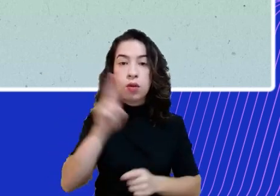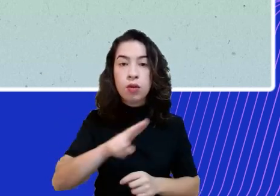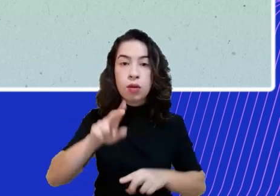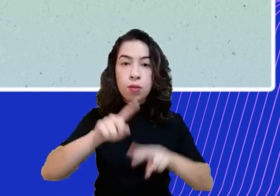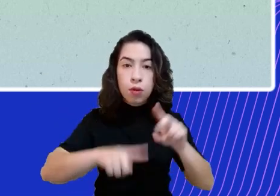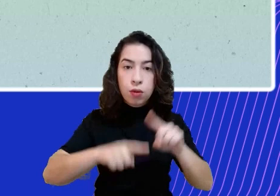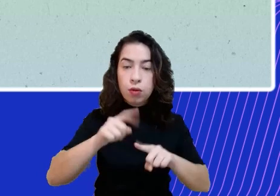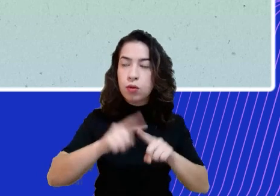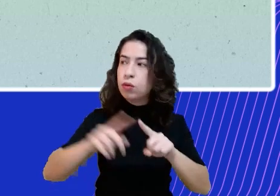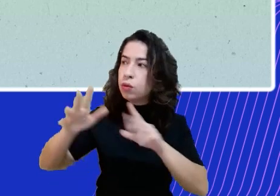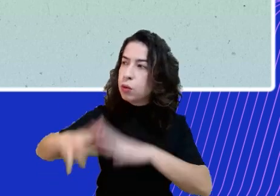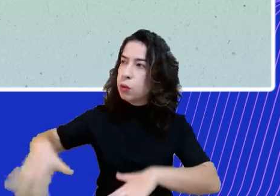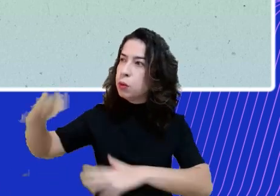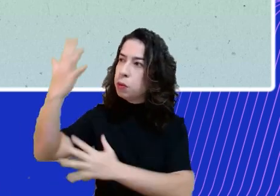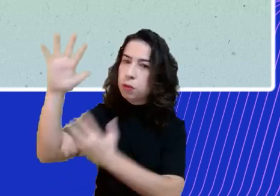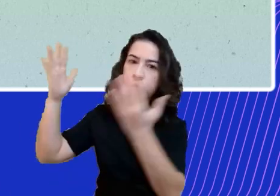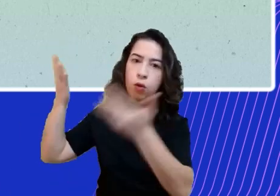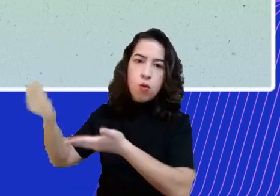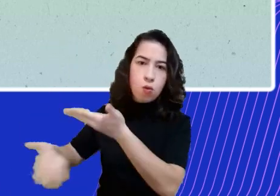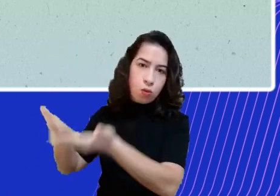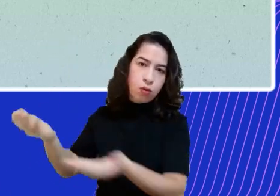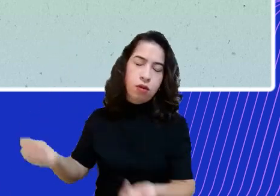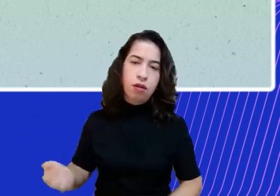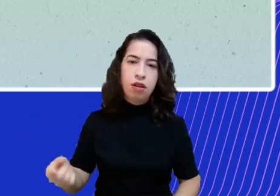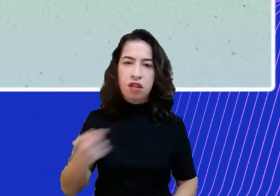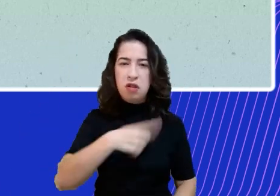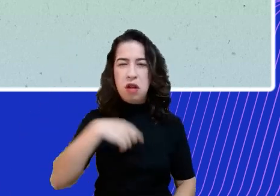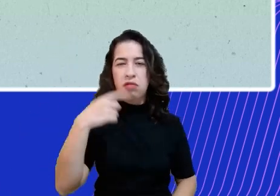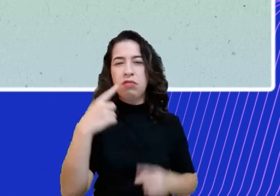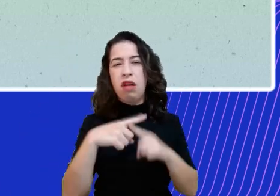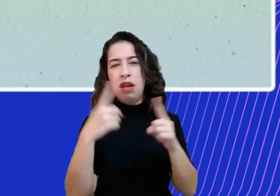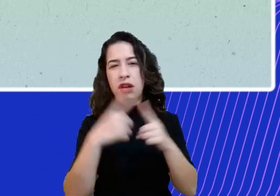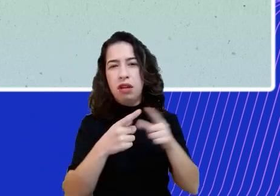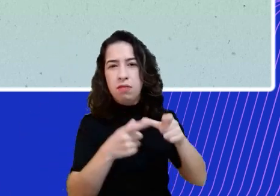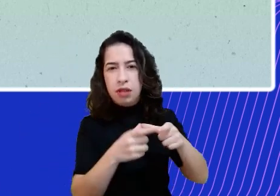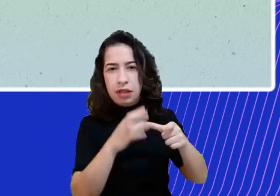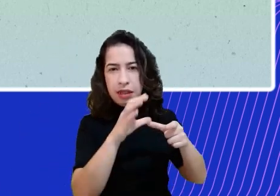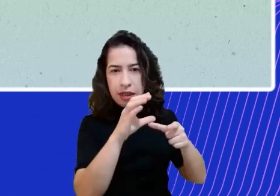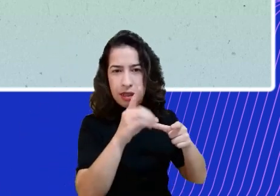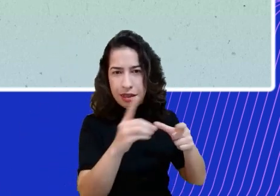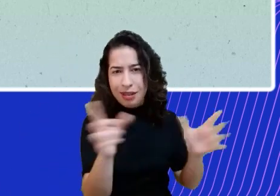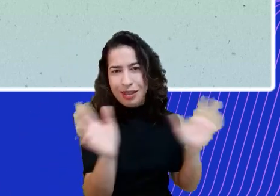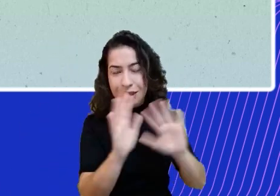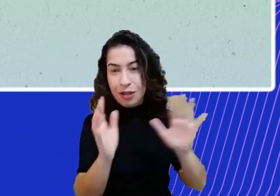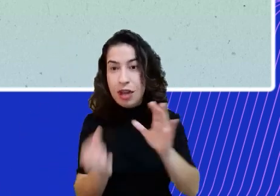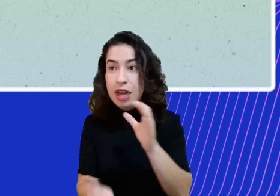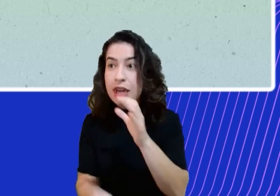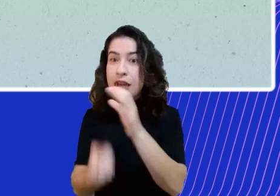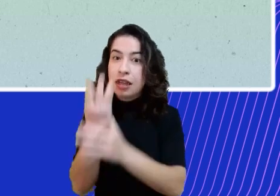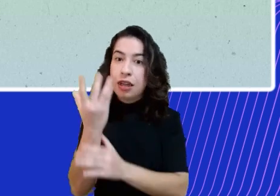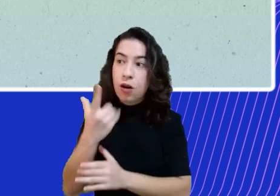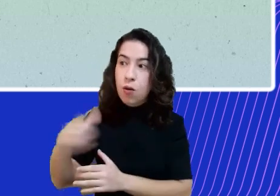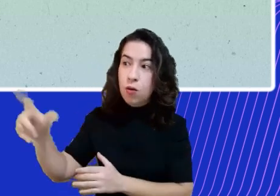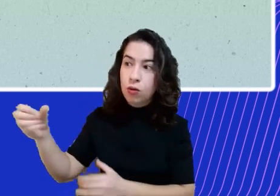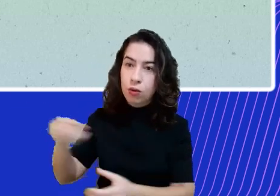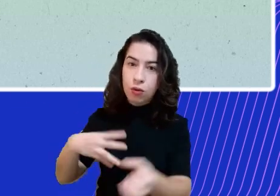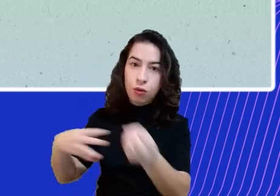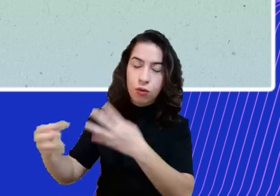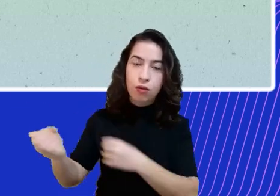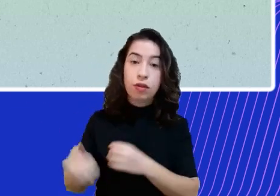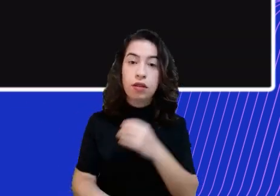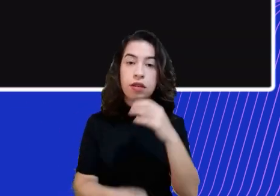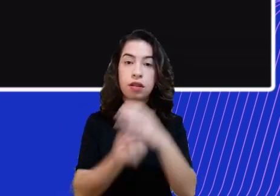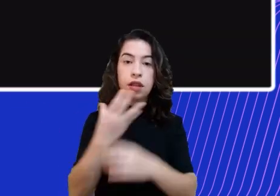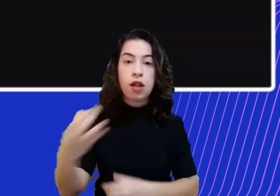planet. So we are not here to trash the CDs, we are here to create the streaming, to create this new